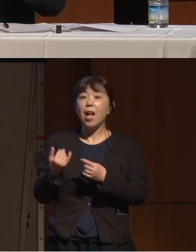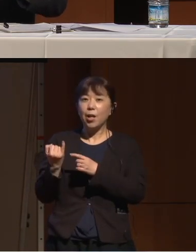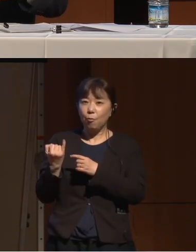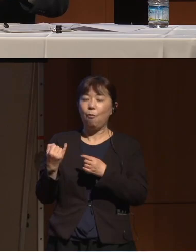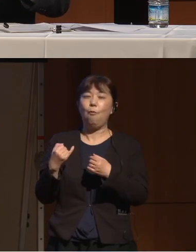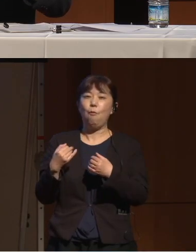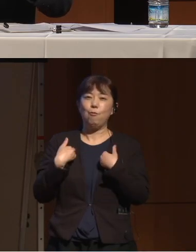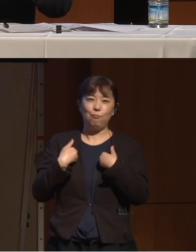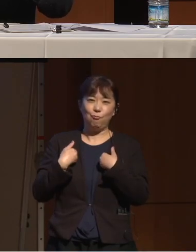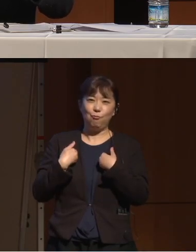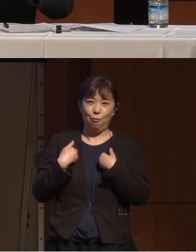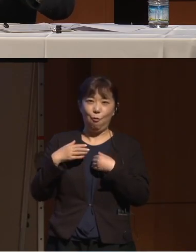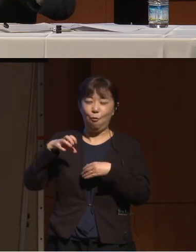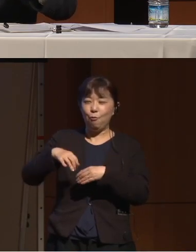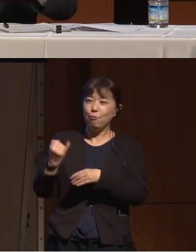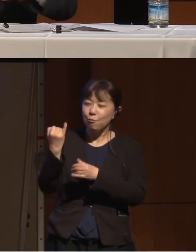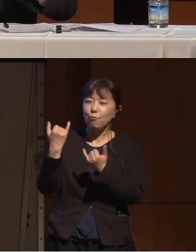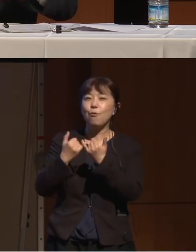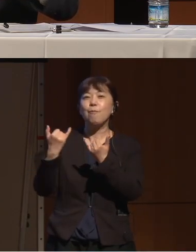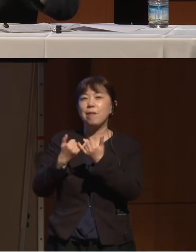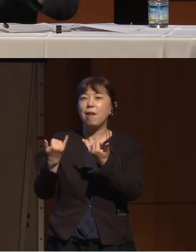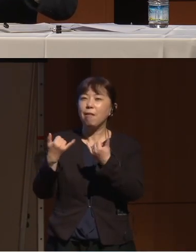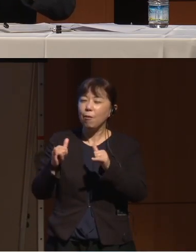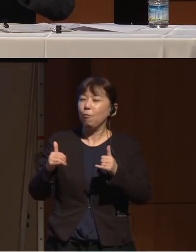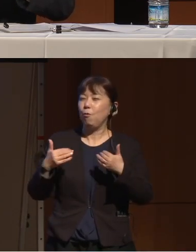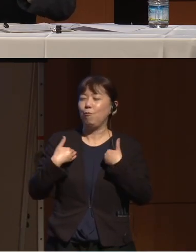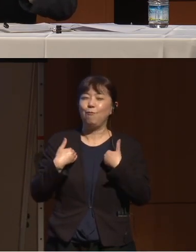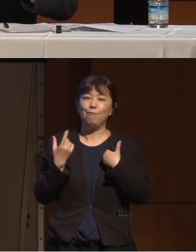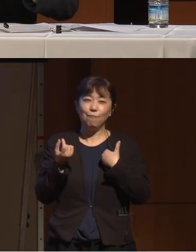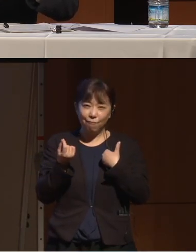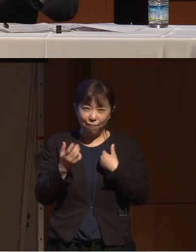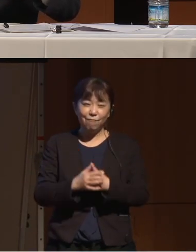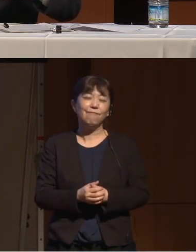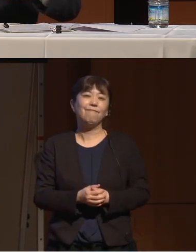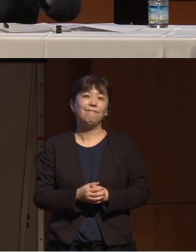and basically research in